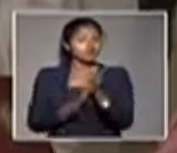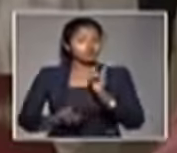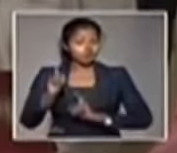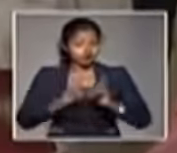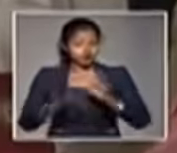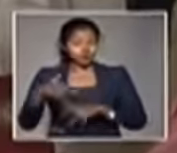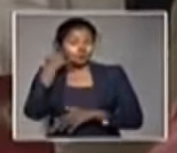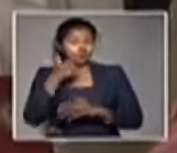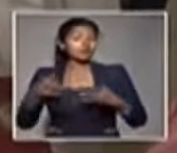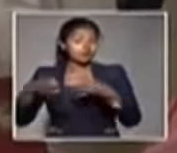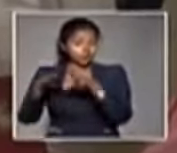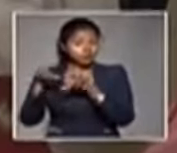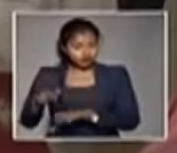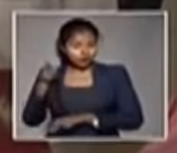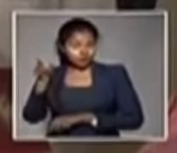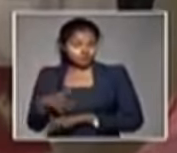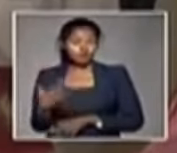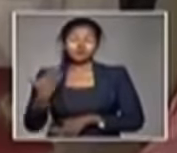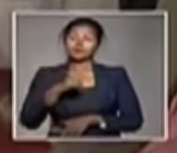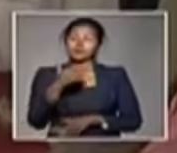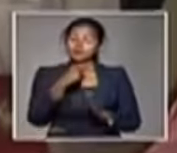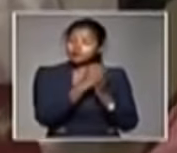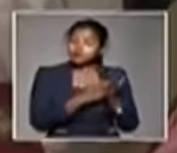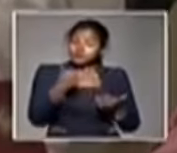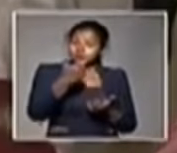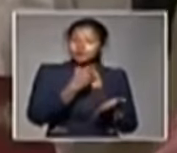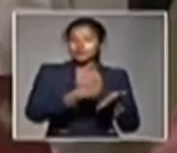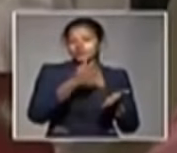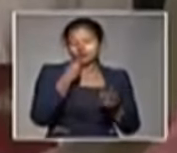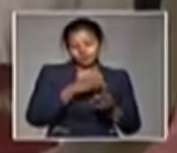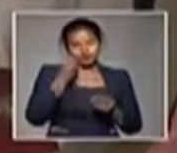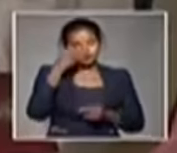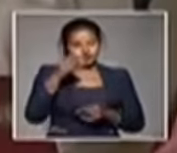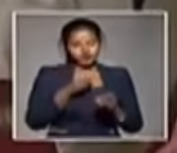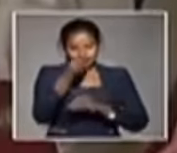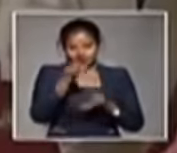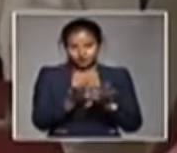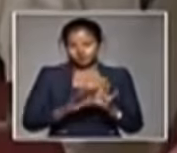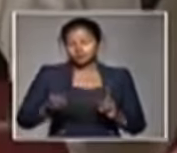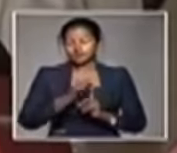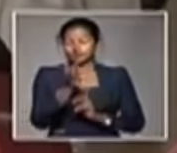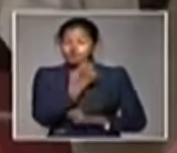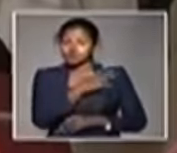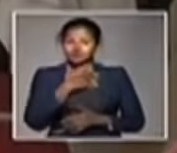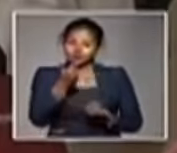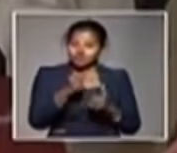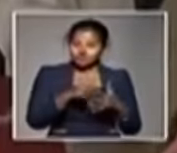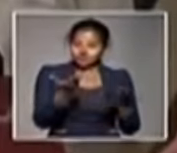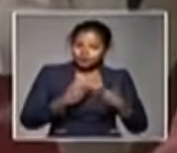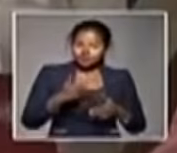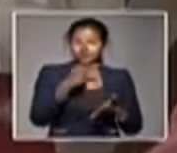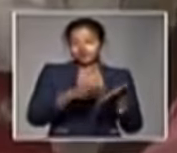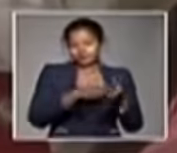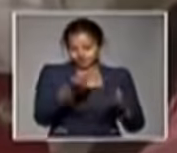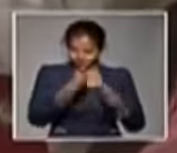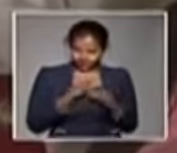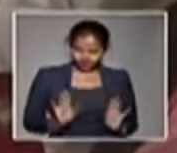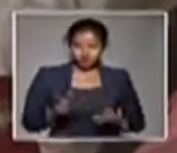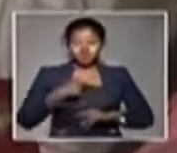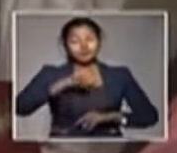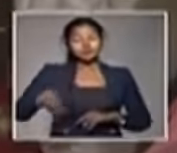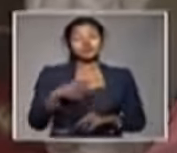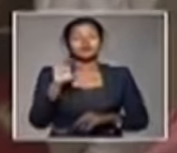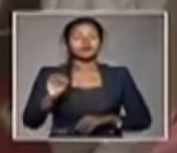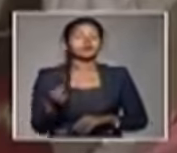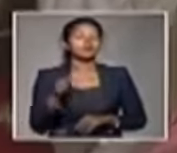Samagi Janabalavegya voted in favour of the government by accepting Gotabaya Rajapaksa's policies. However, we need 150 seats in our